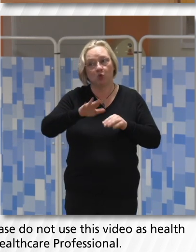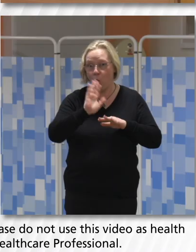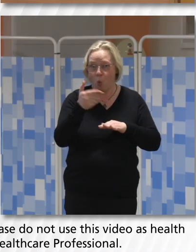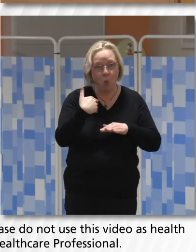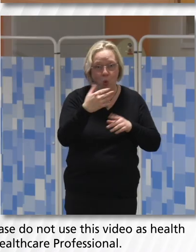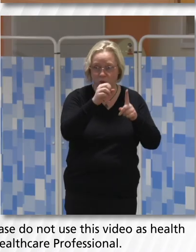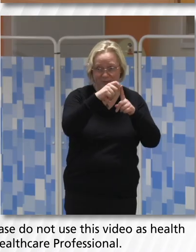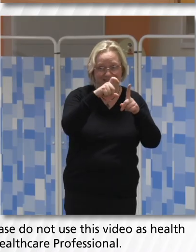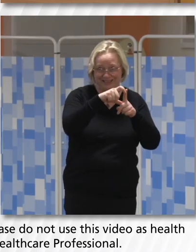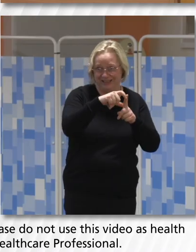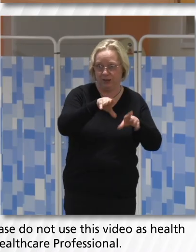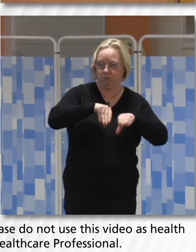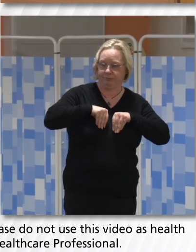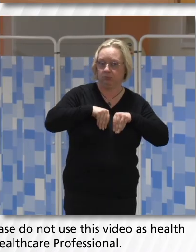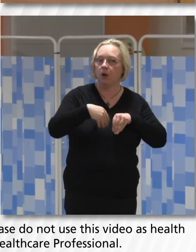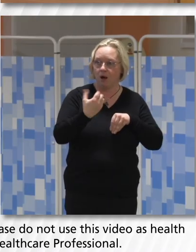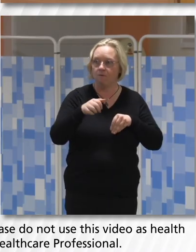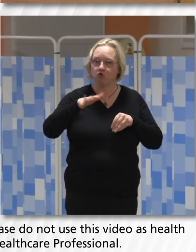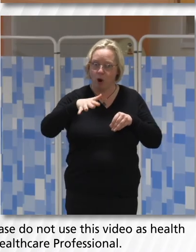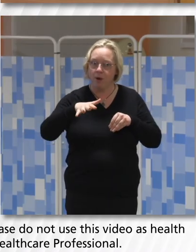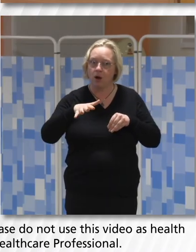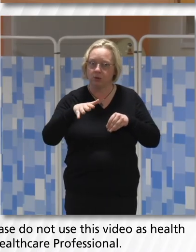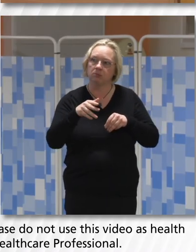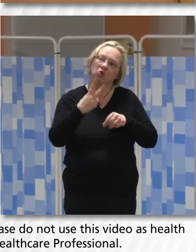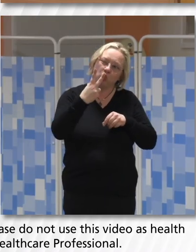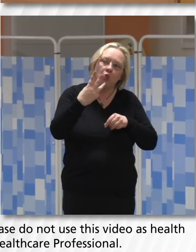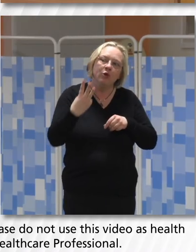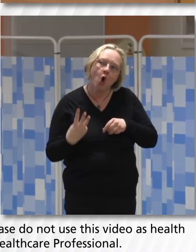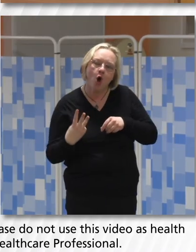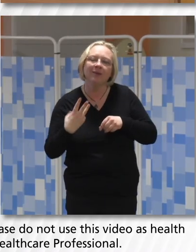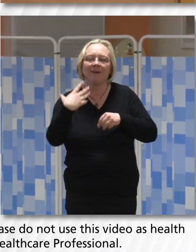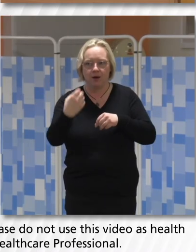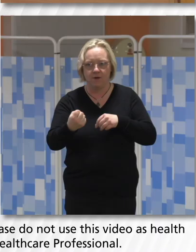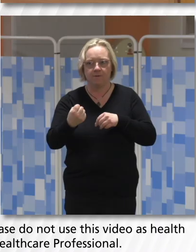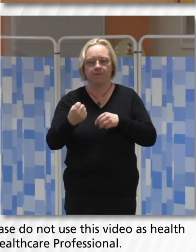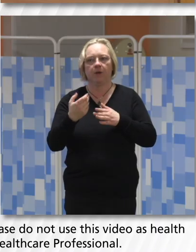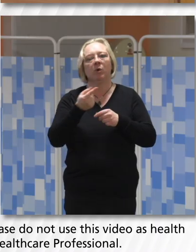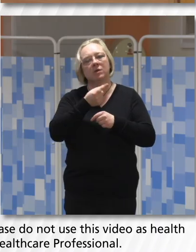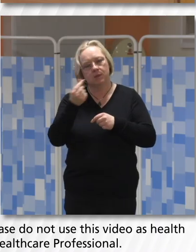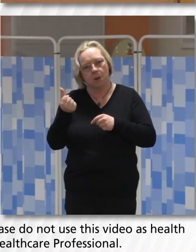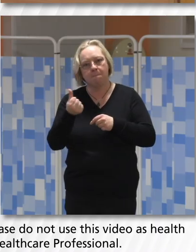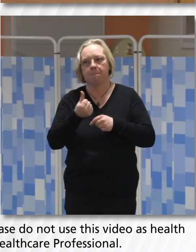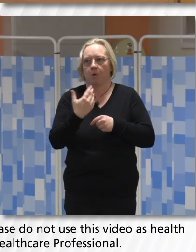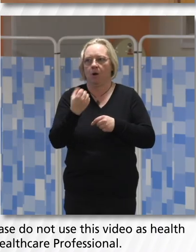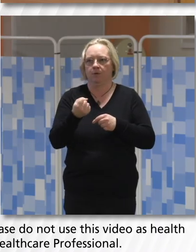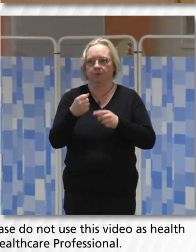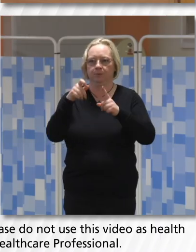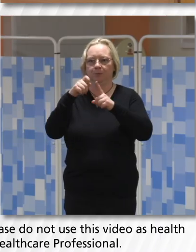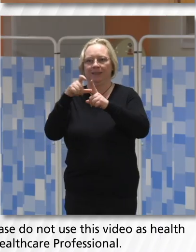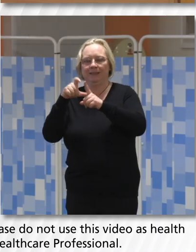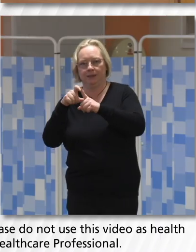people with Parkinson's have a tremor, a third don't. And there's tremor-dominant Parkinson's type, and then there's one called postural